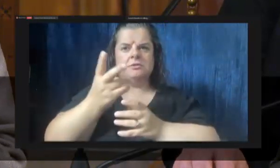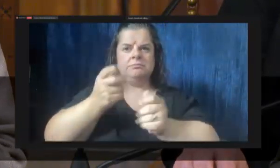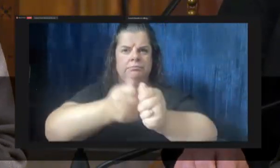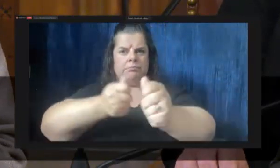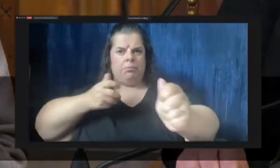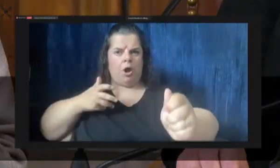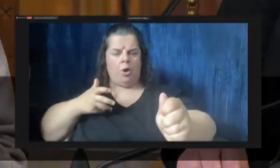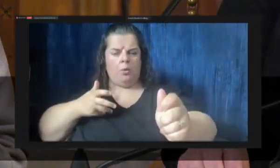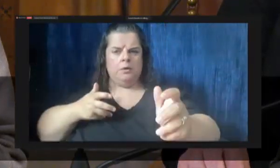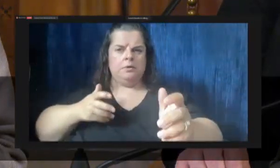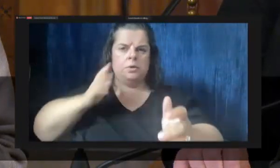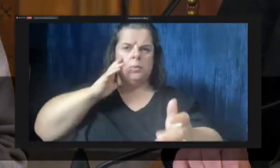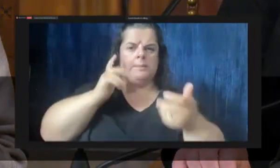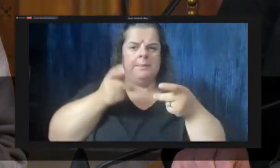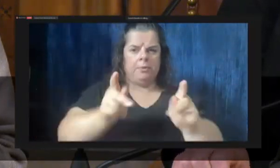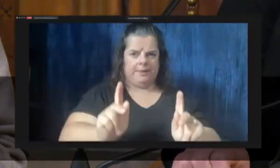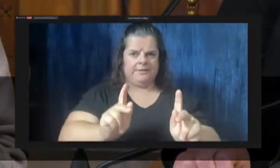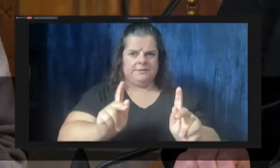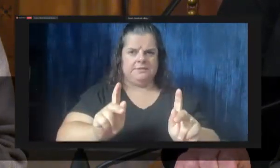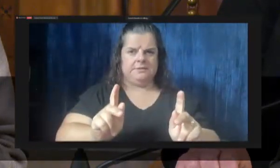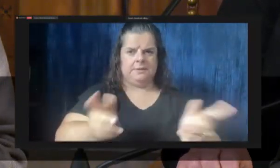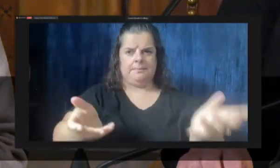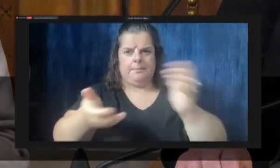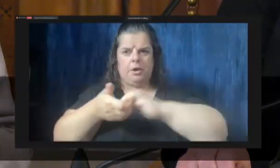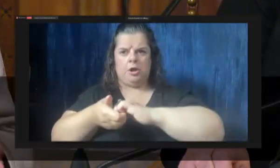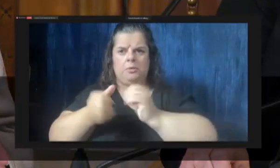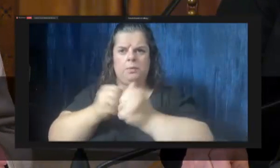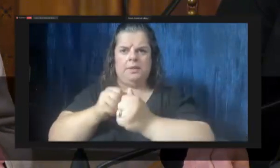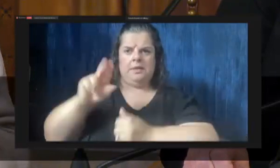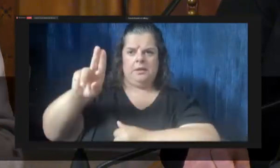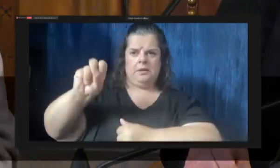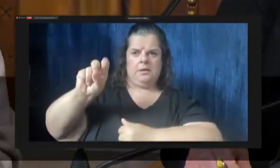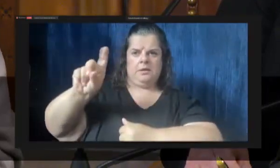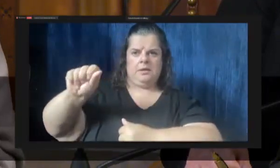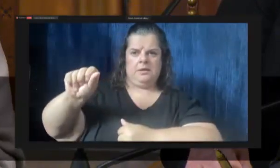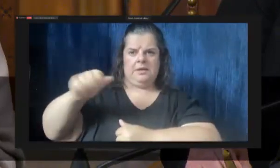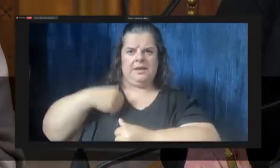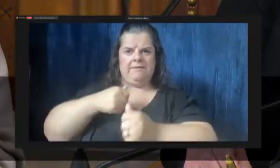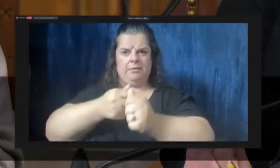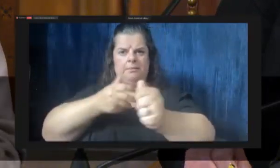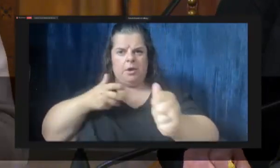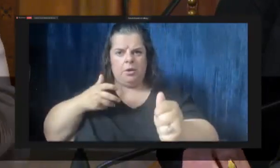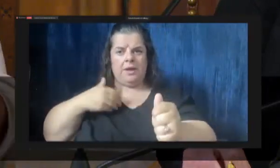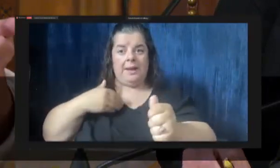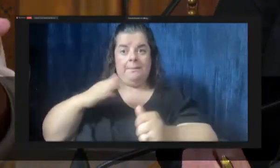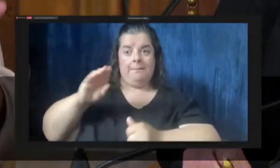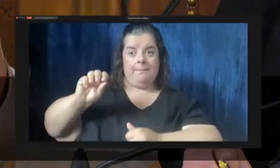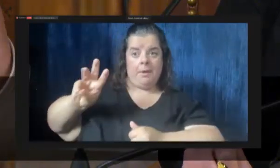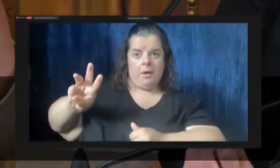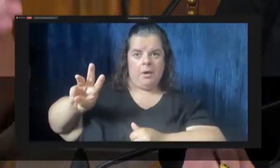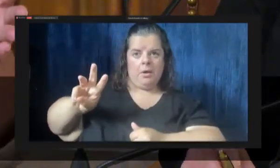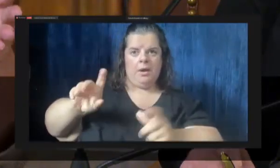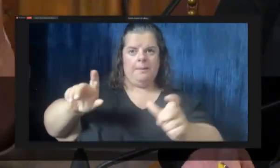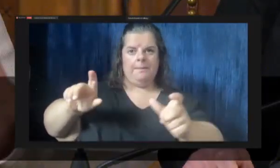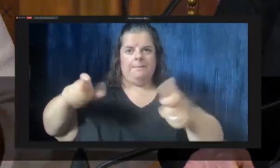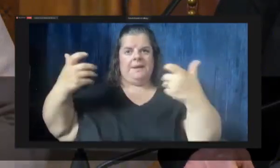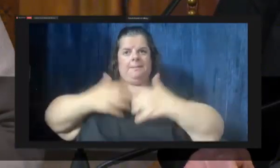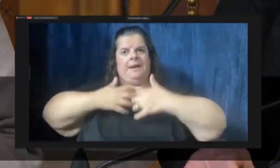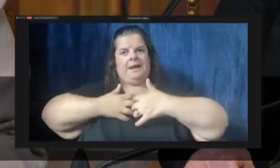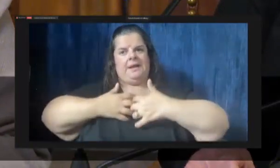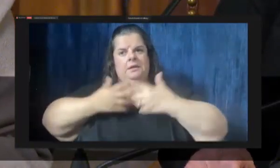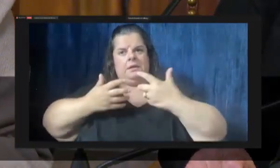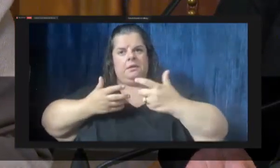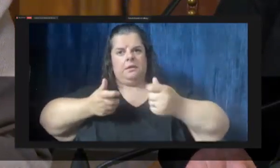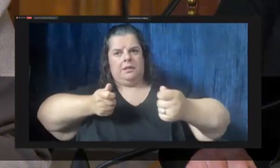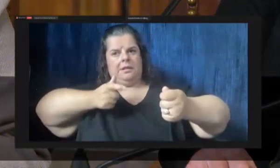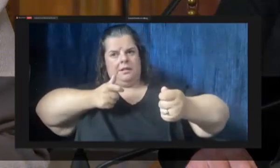will be permitting in partnership with the USDA. But there are bows and then there are bows, right? There are like big mechanical things that are practically